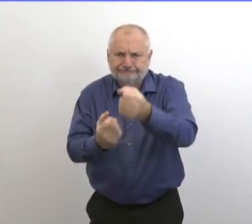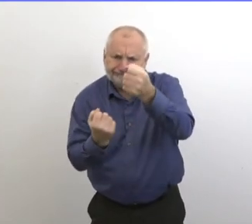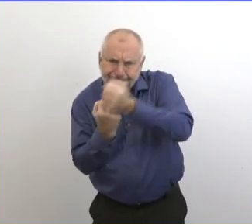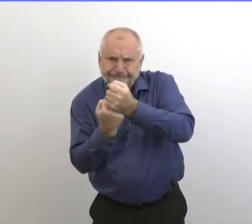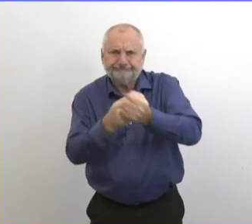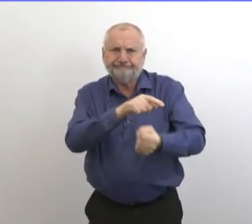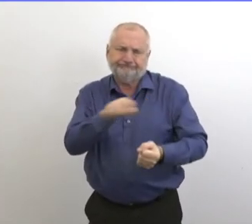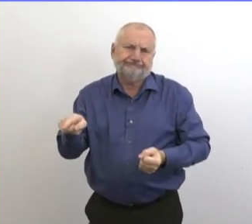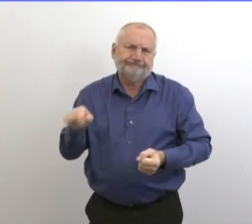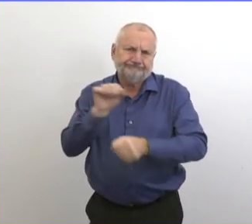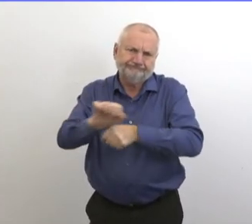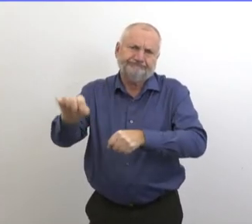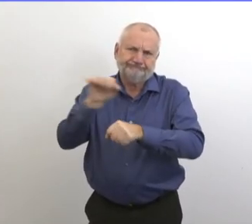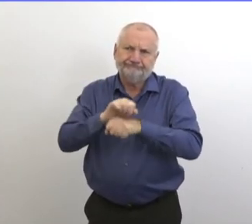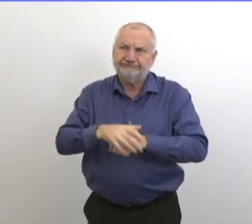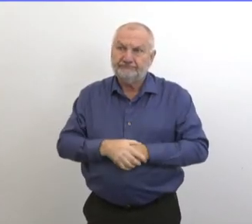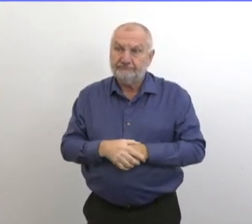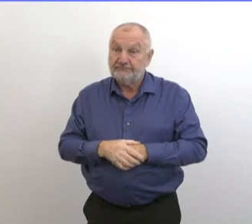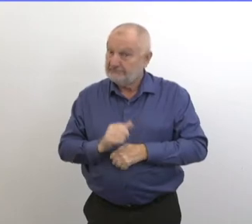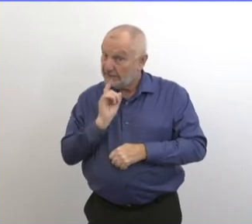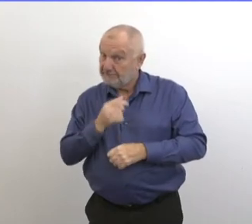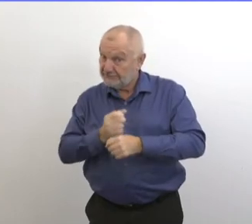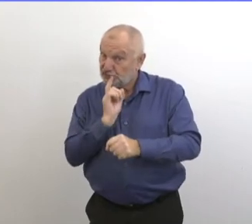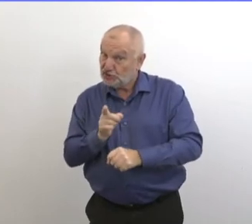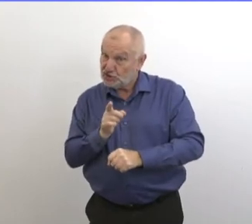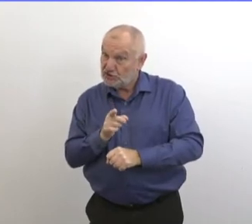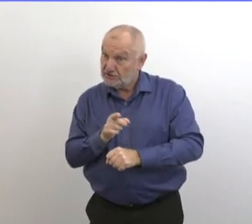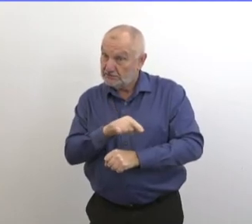have the necessary supports for workers who are working